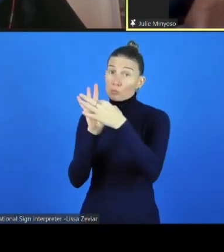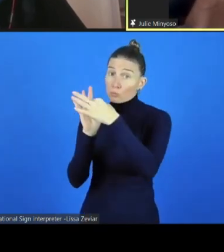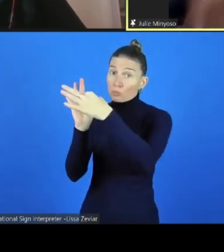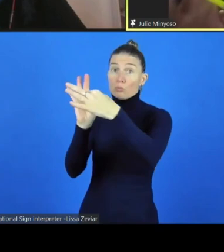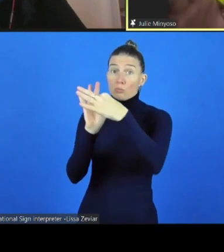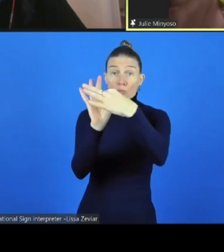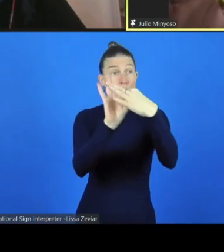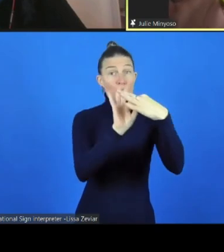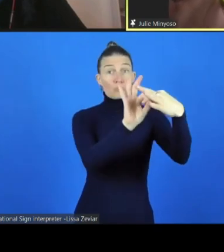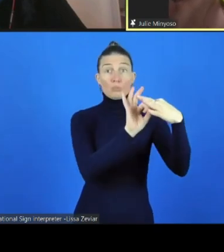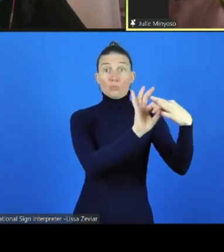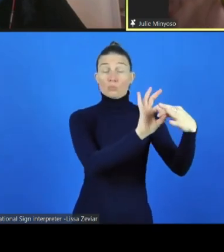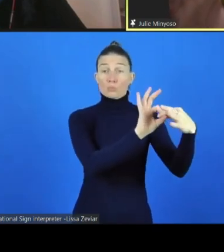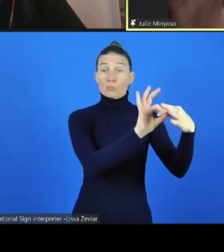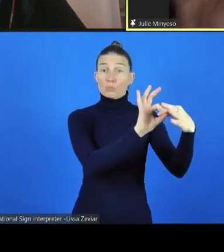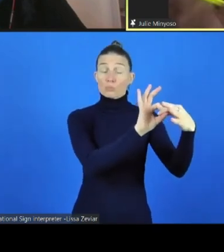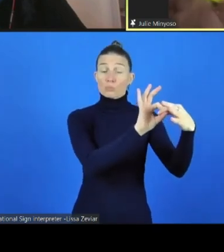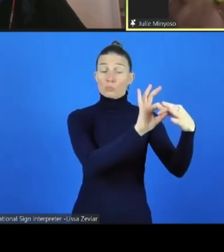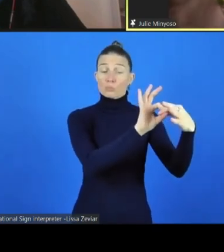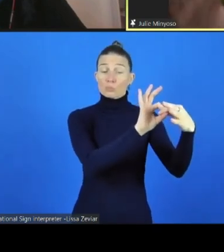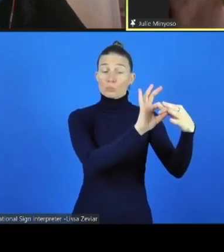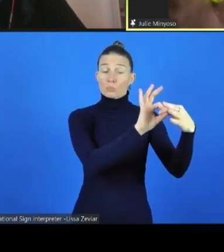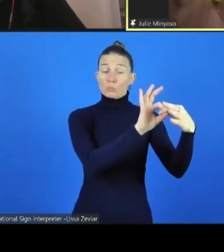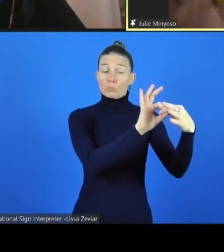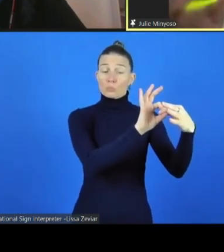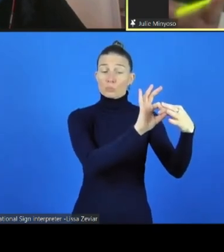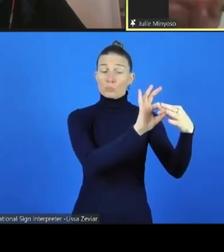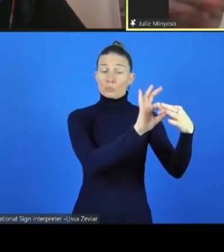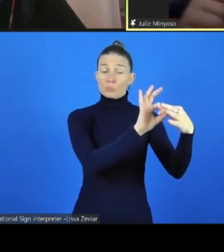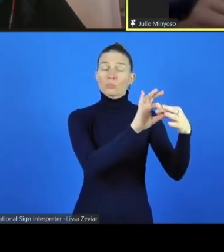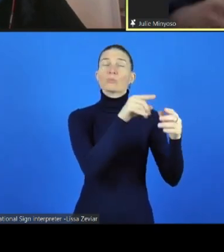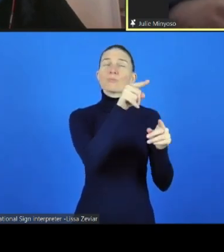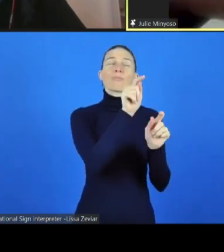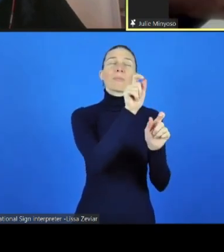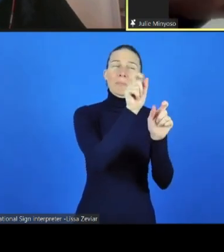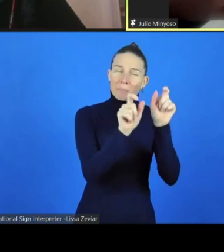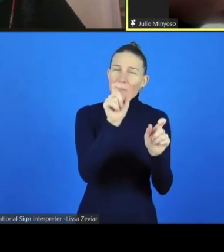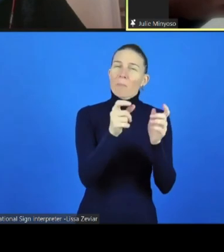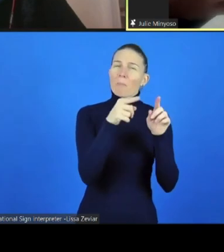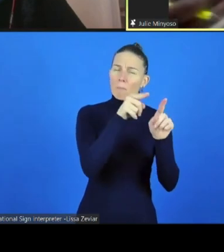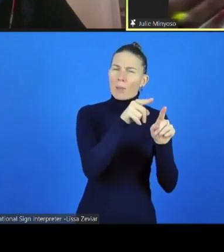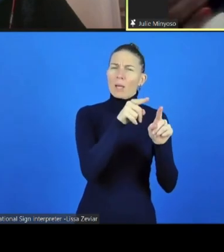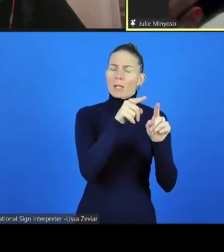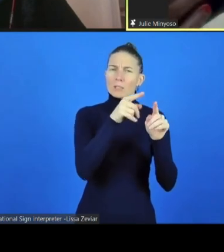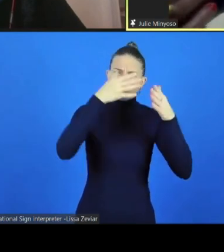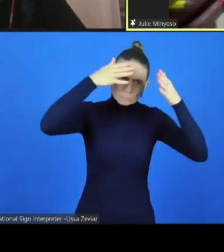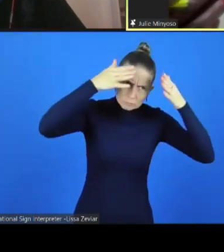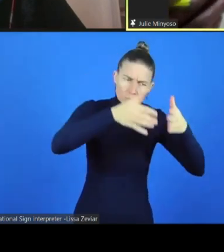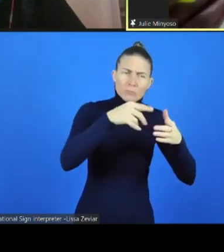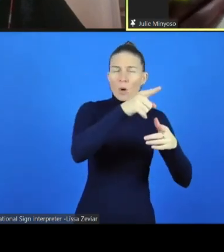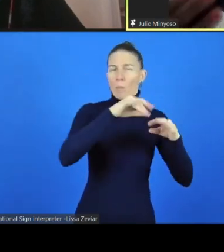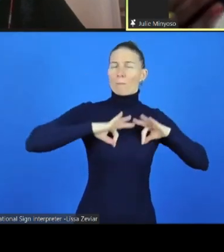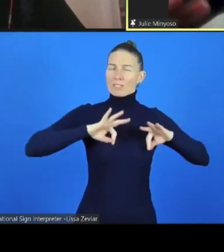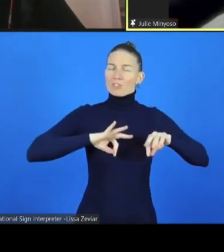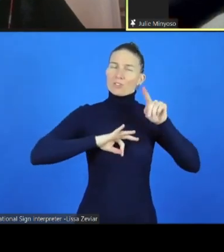within the key, you know, service provision areas, then we're able to improve on